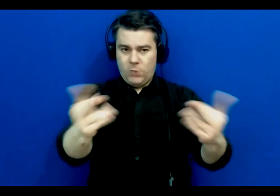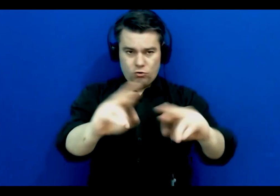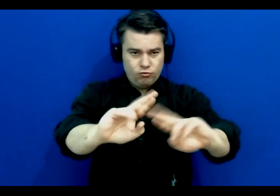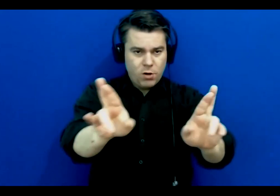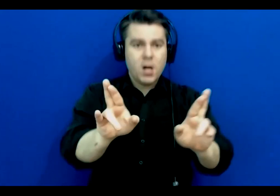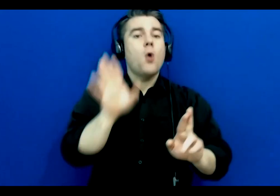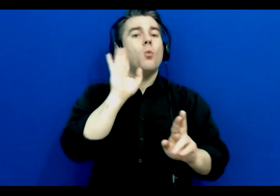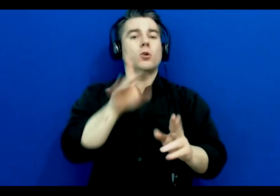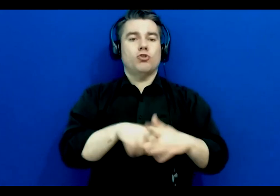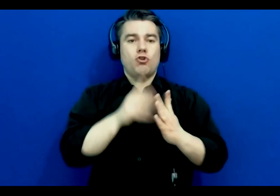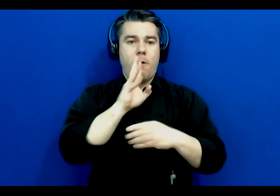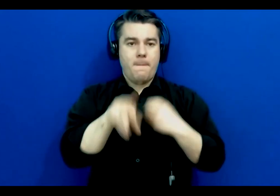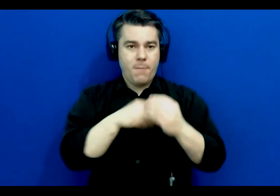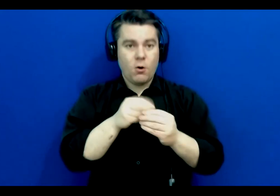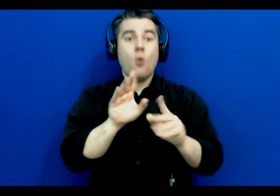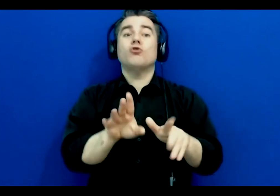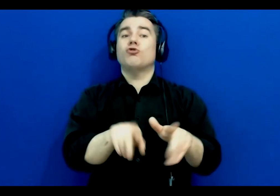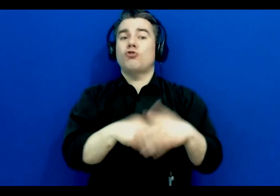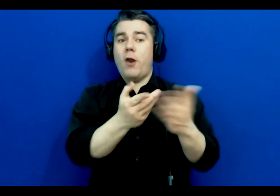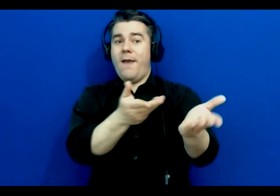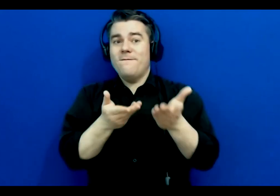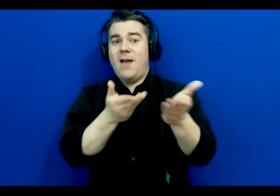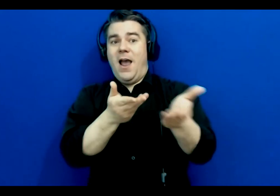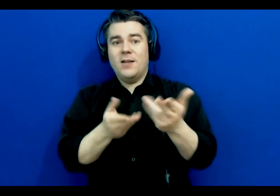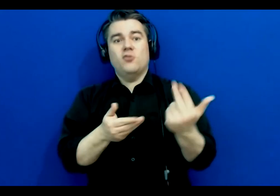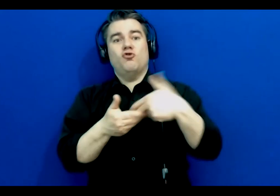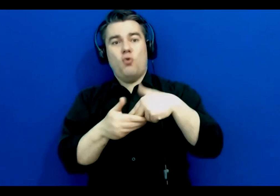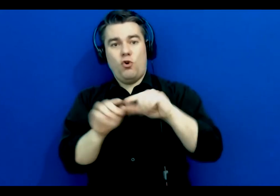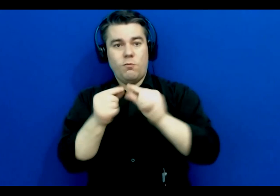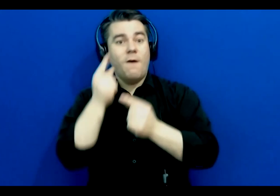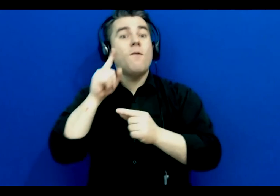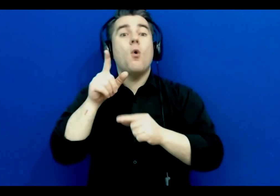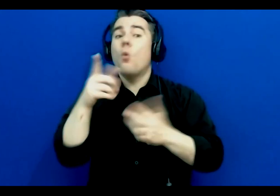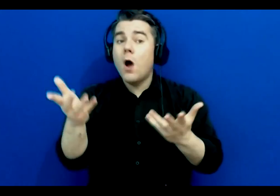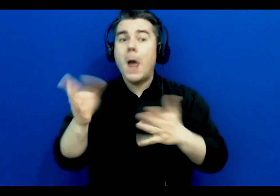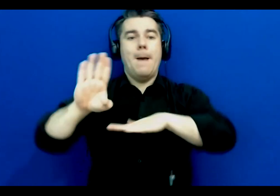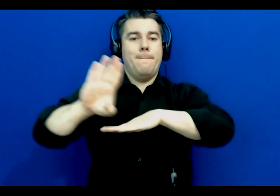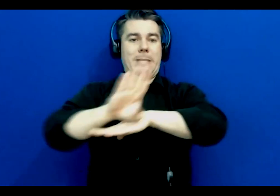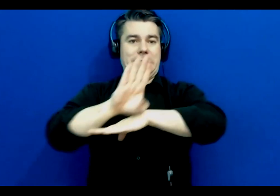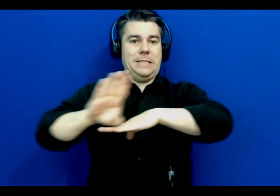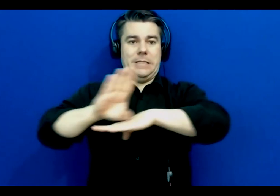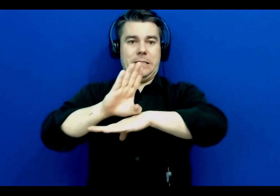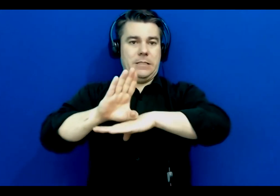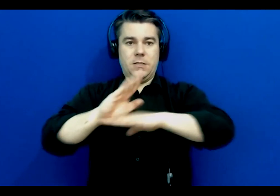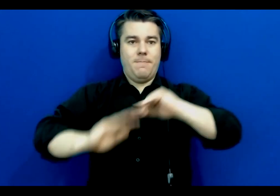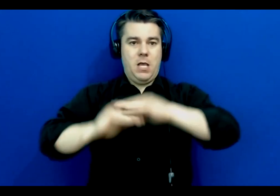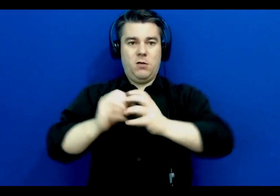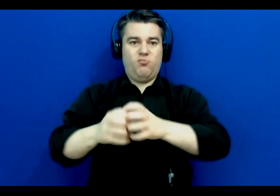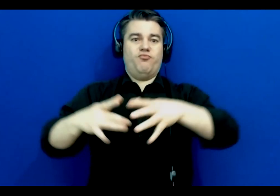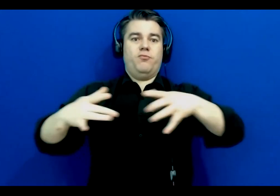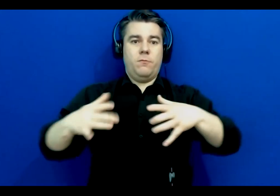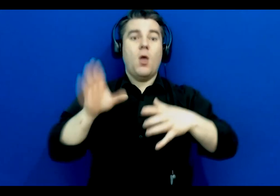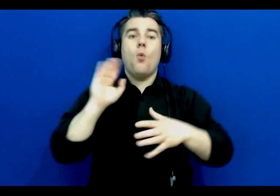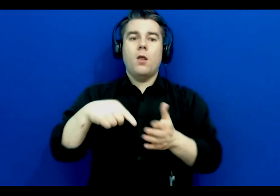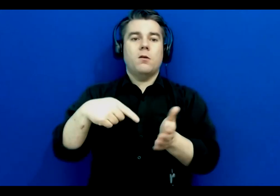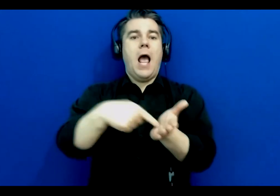talking about it and we're going to start inviting you to join this group for business builders. And this is going to be an accountability group. So it's going to